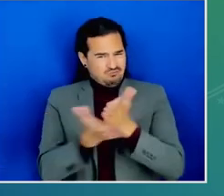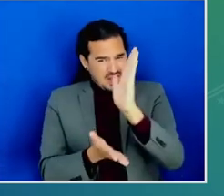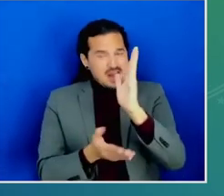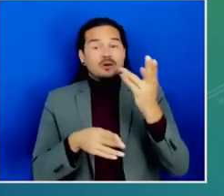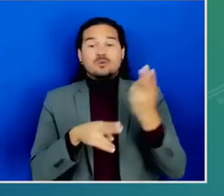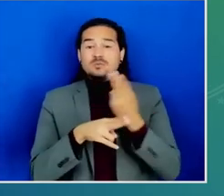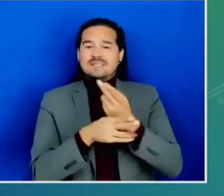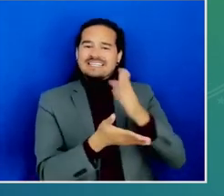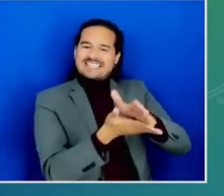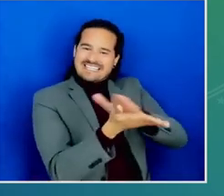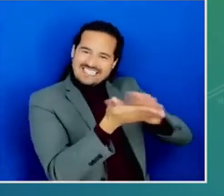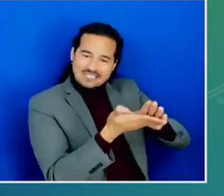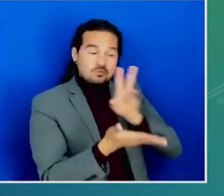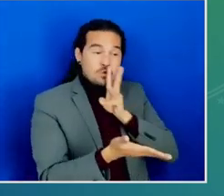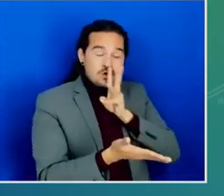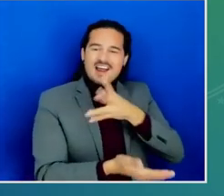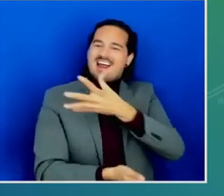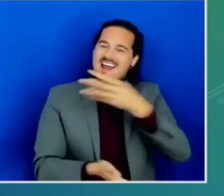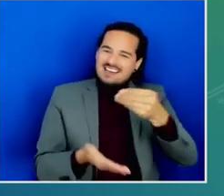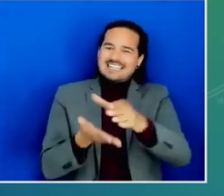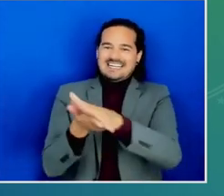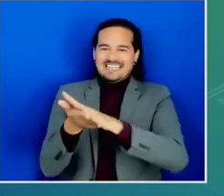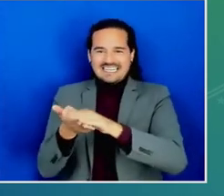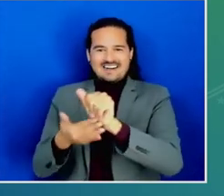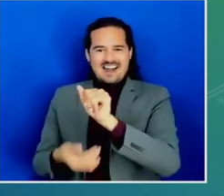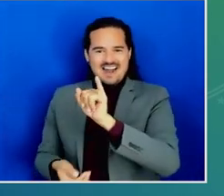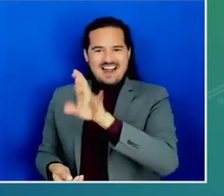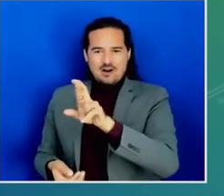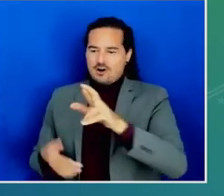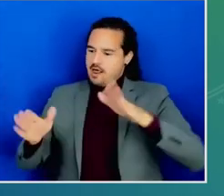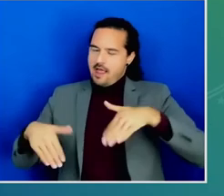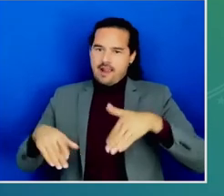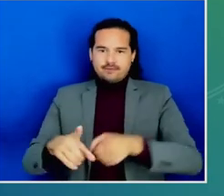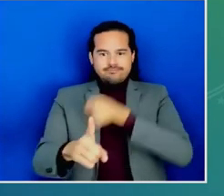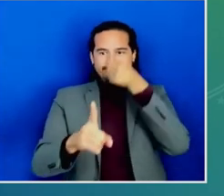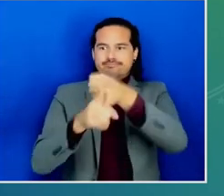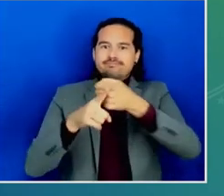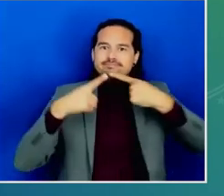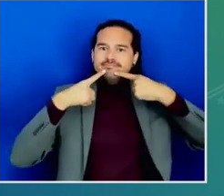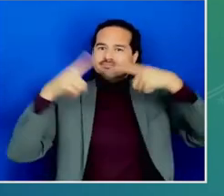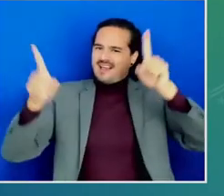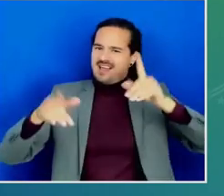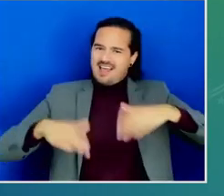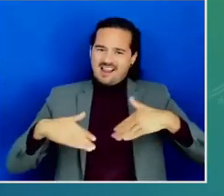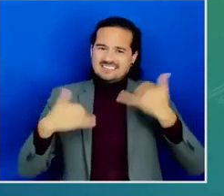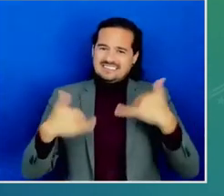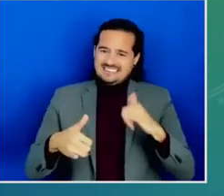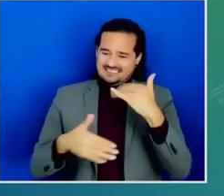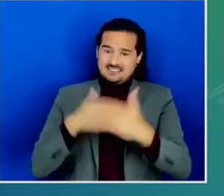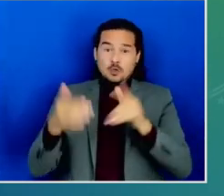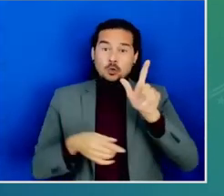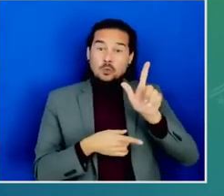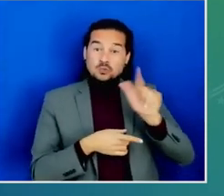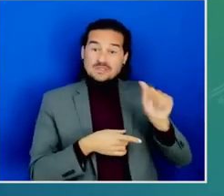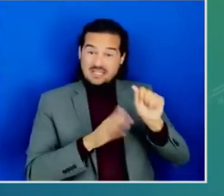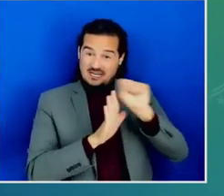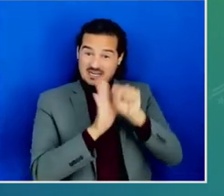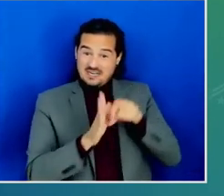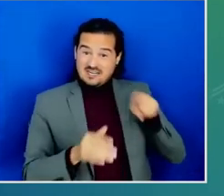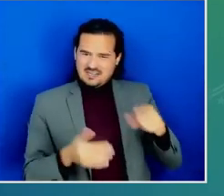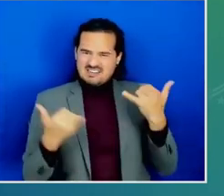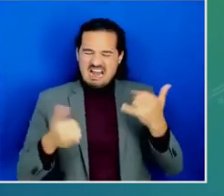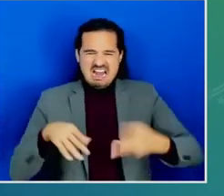No, we haven't fulfilled that right for a generation or more in places like Cancer Alley in Louisiana, or right here in my